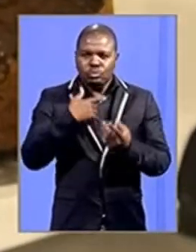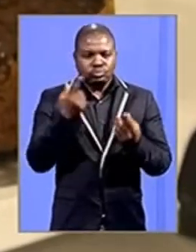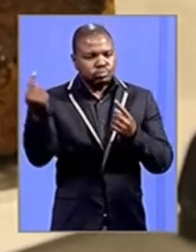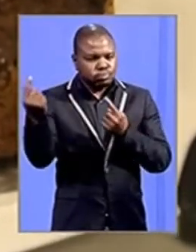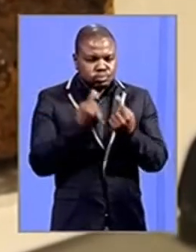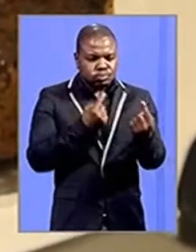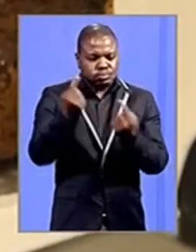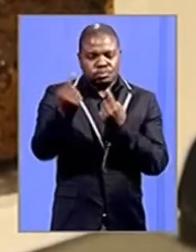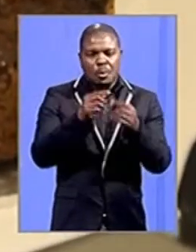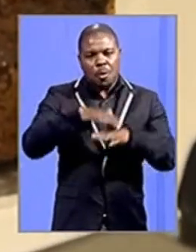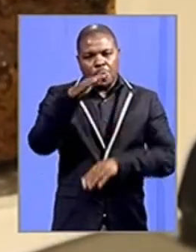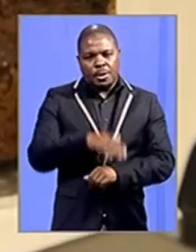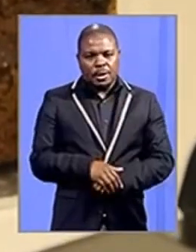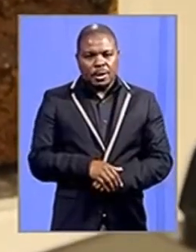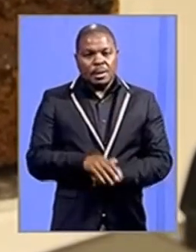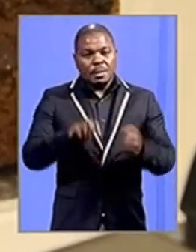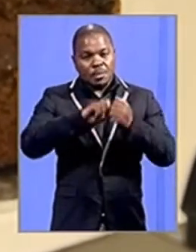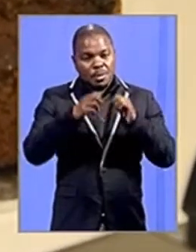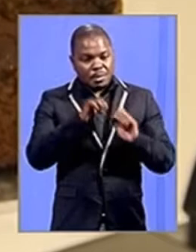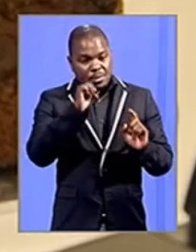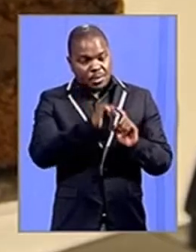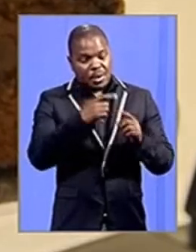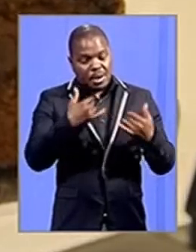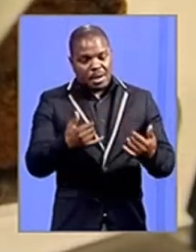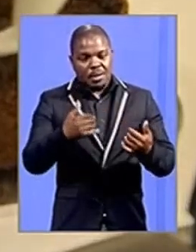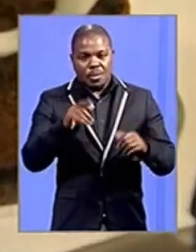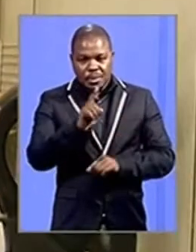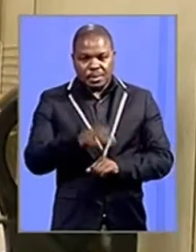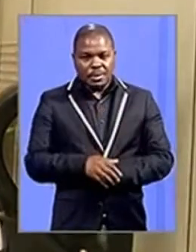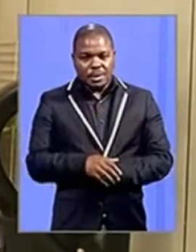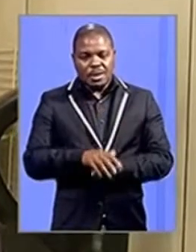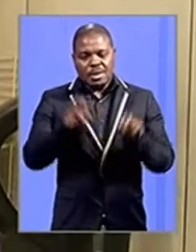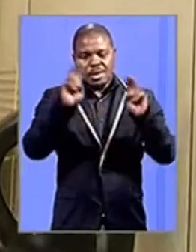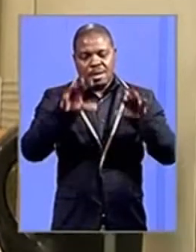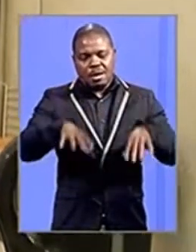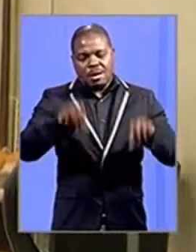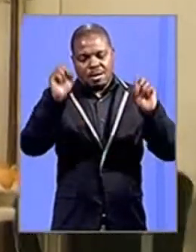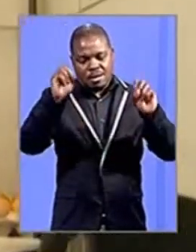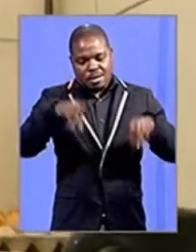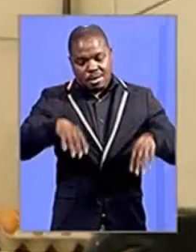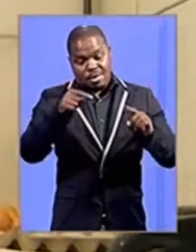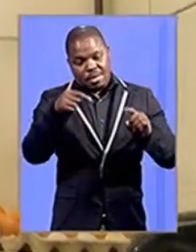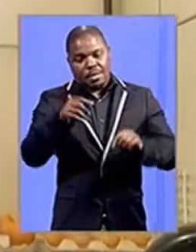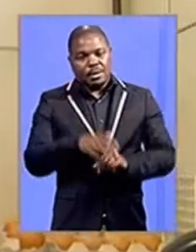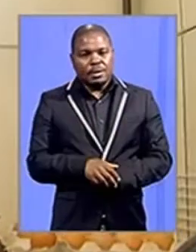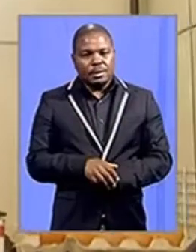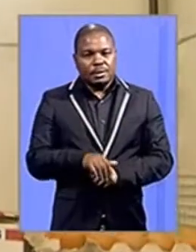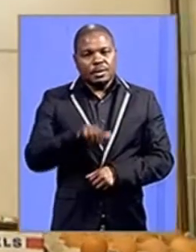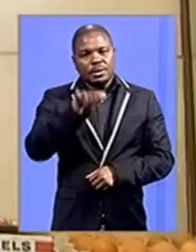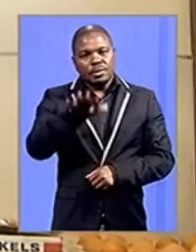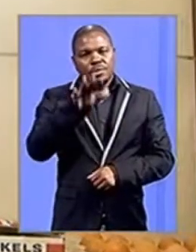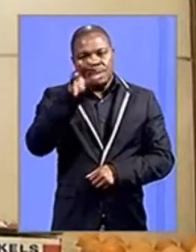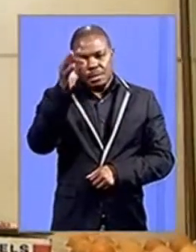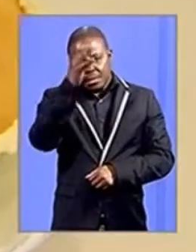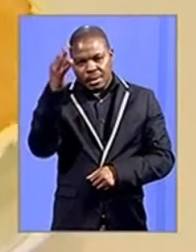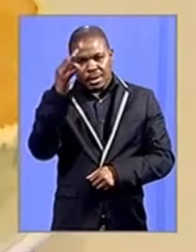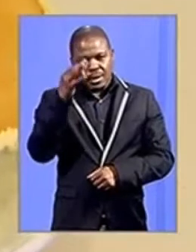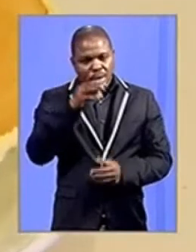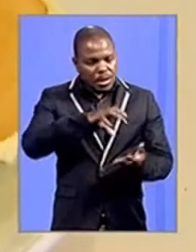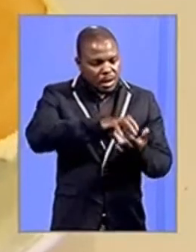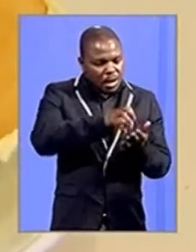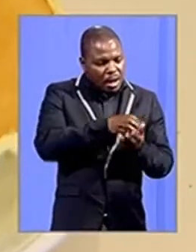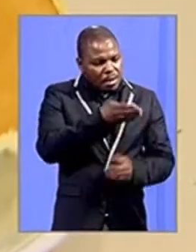mmetela. Bjale bothata jwa gagwe jo boswa ke go kgaoga ga motlakase. 15 minutes, cake is in the